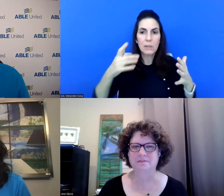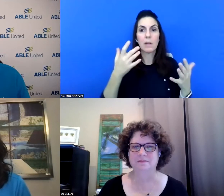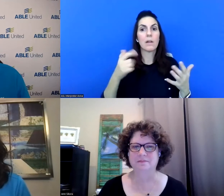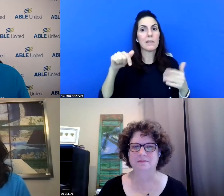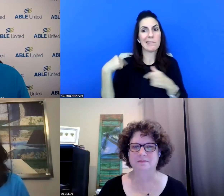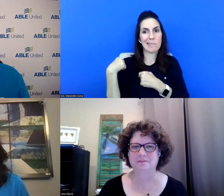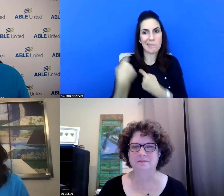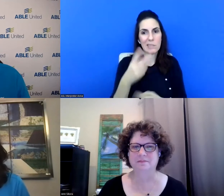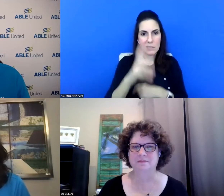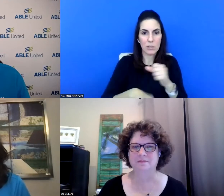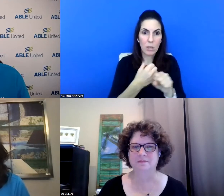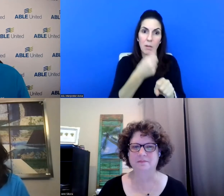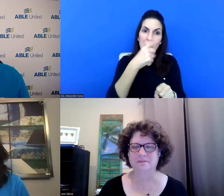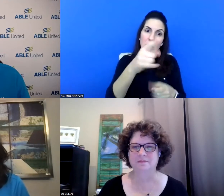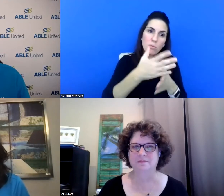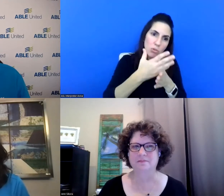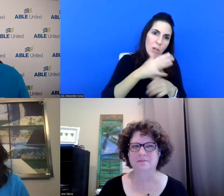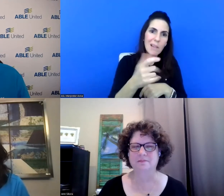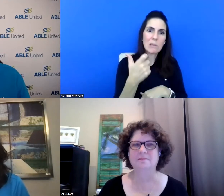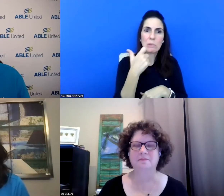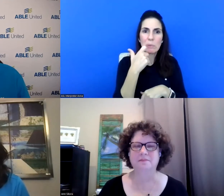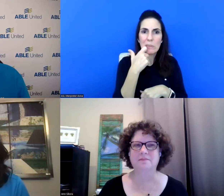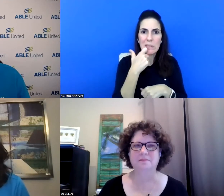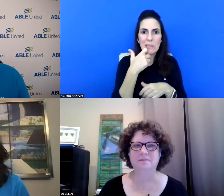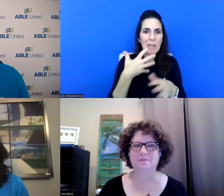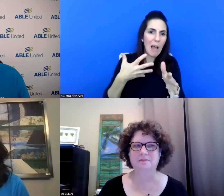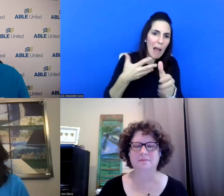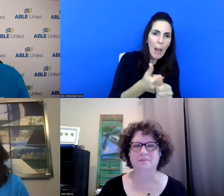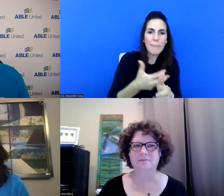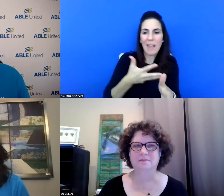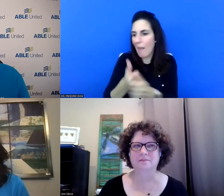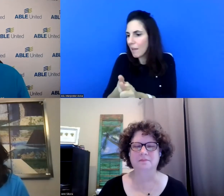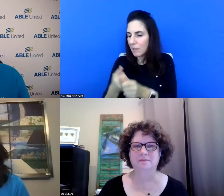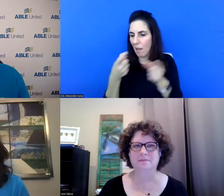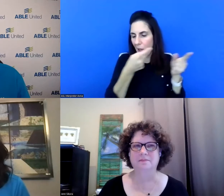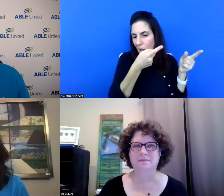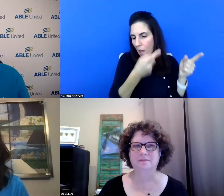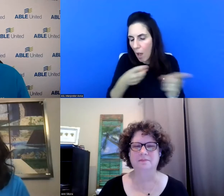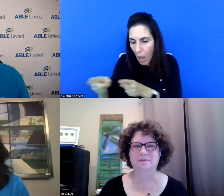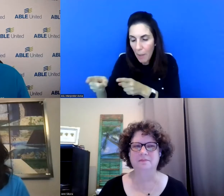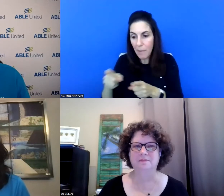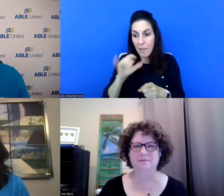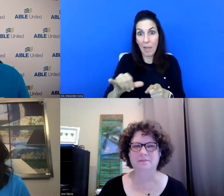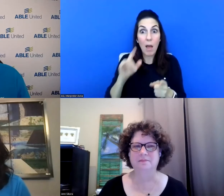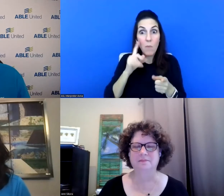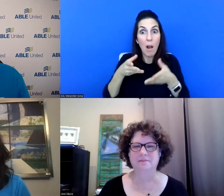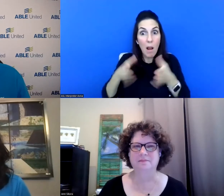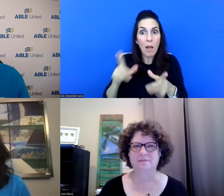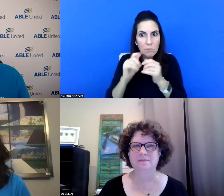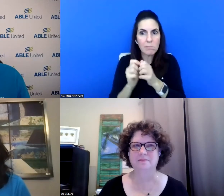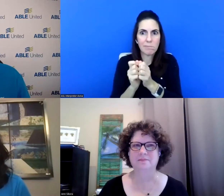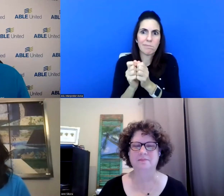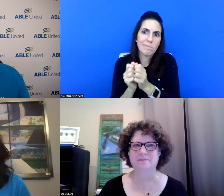years, and for you to share some of those recent updates that have been happening that really allow increased flexibility in